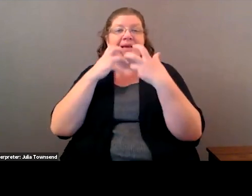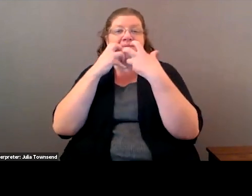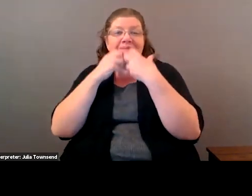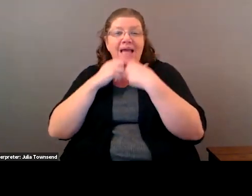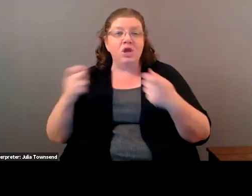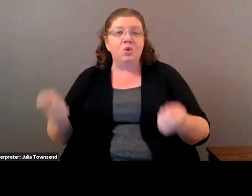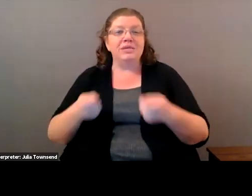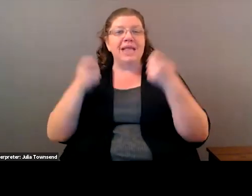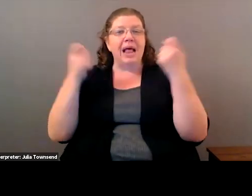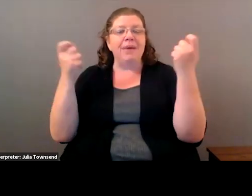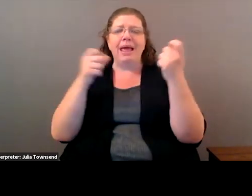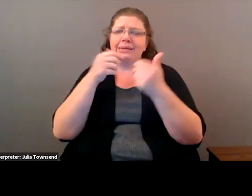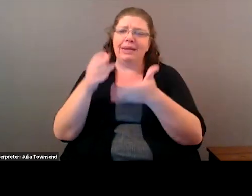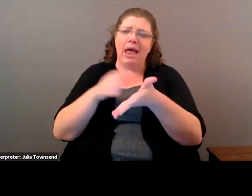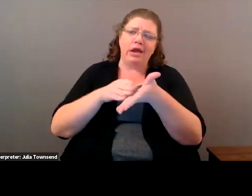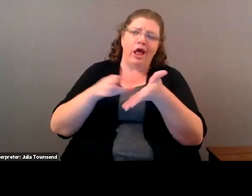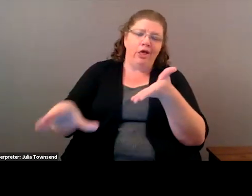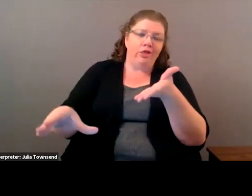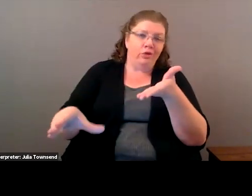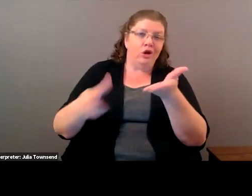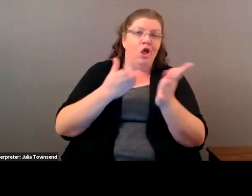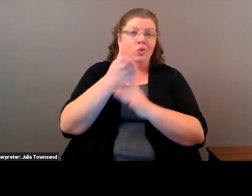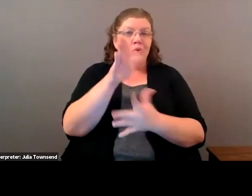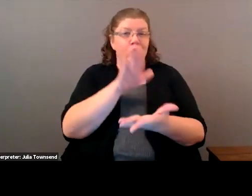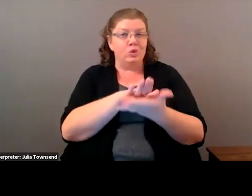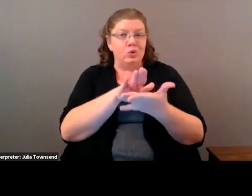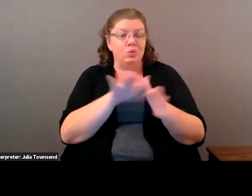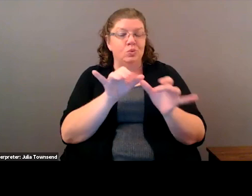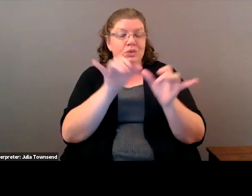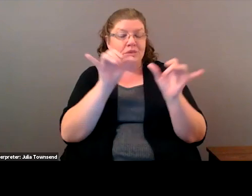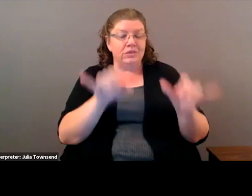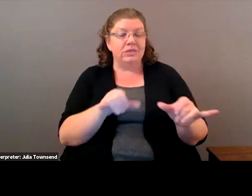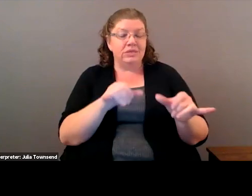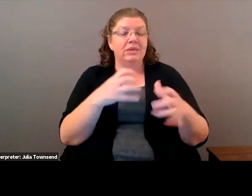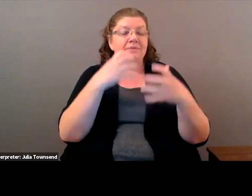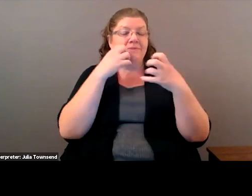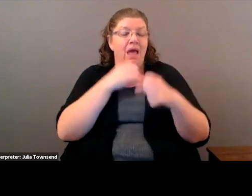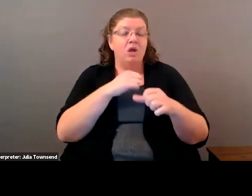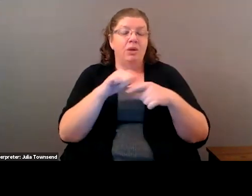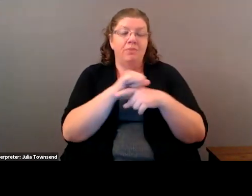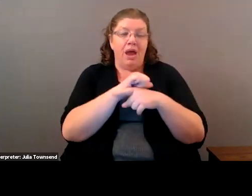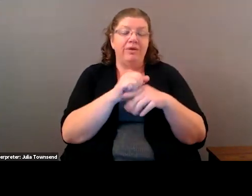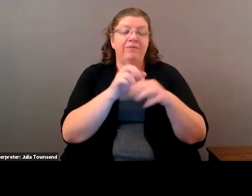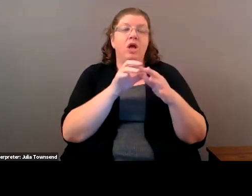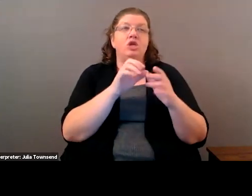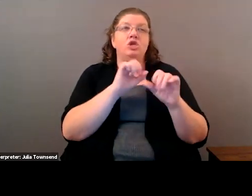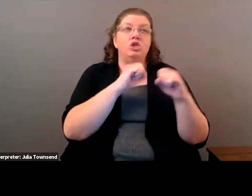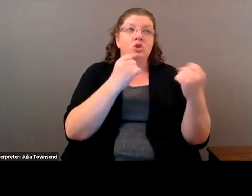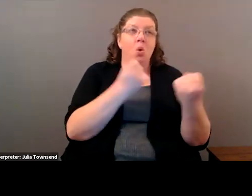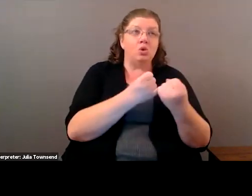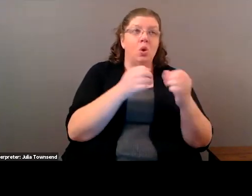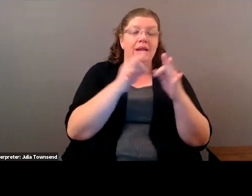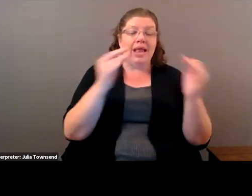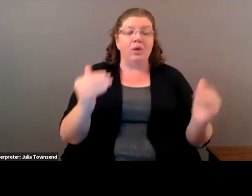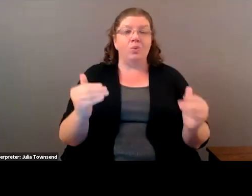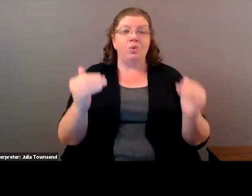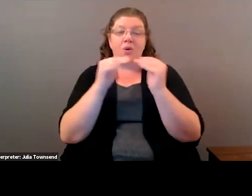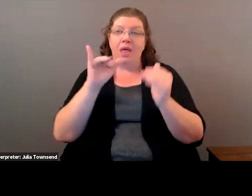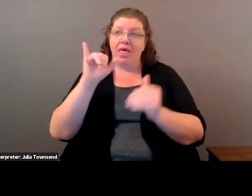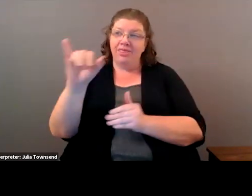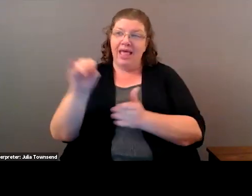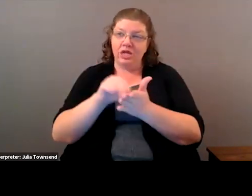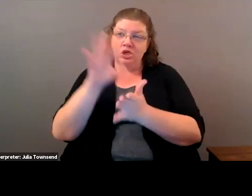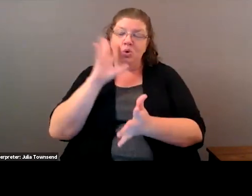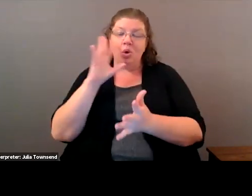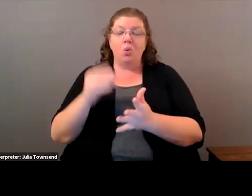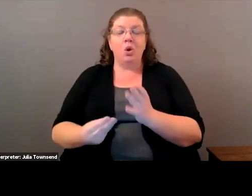othered through their educational institution's values and practices of social and language equity, that student grows in a